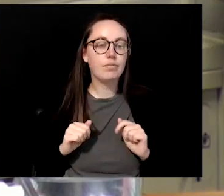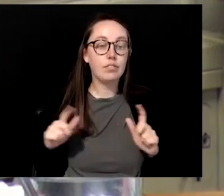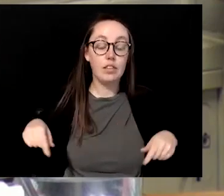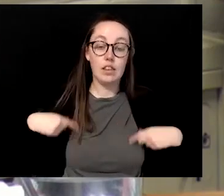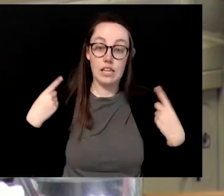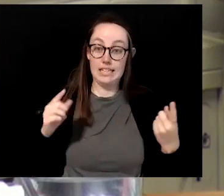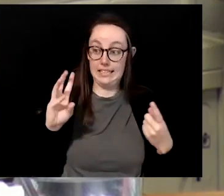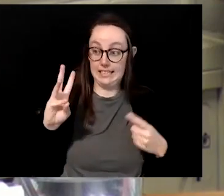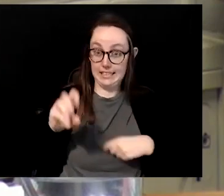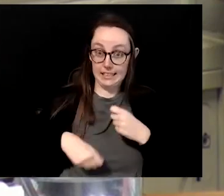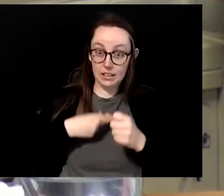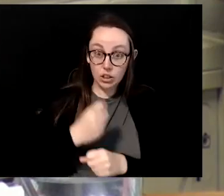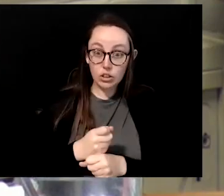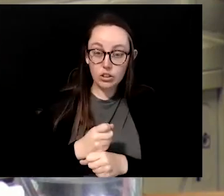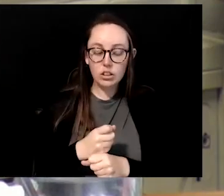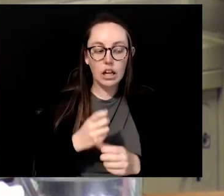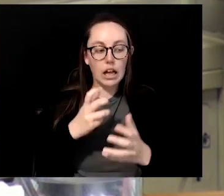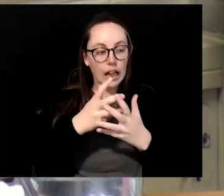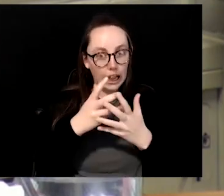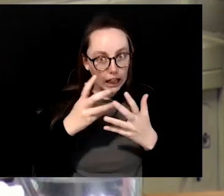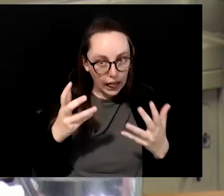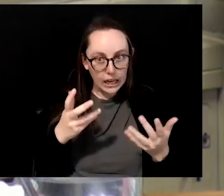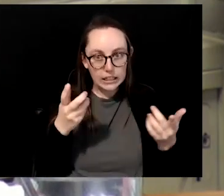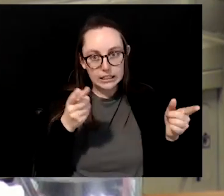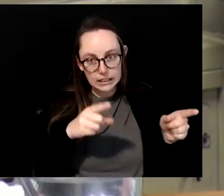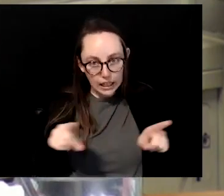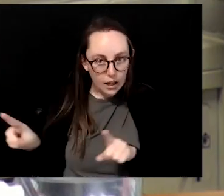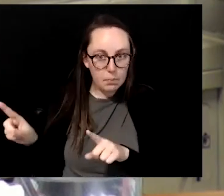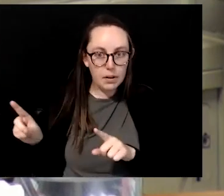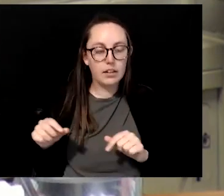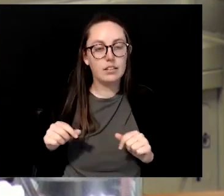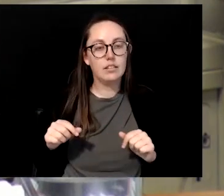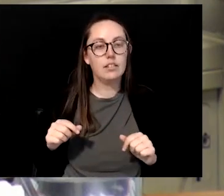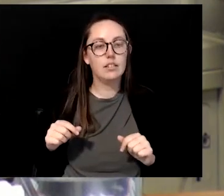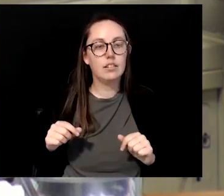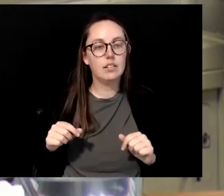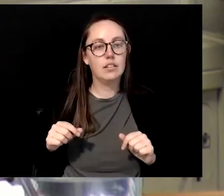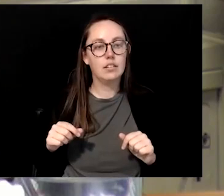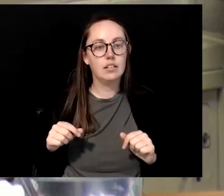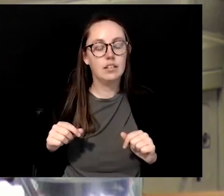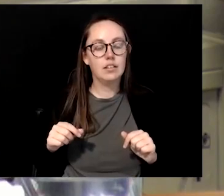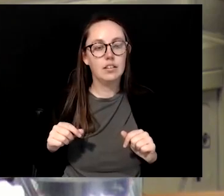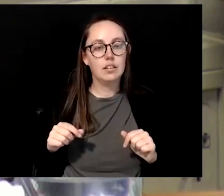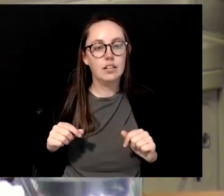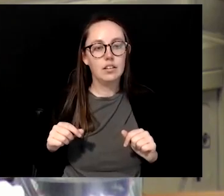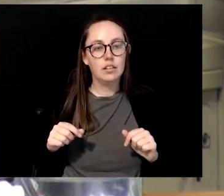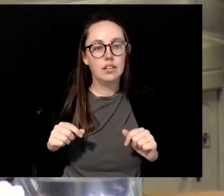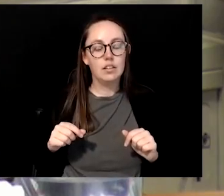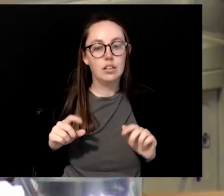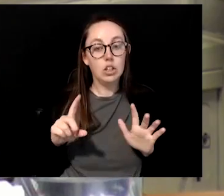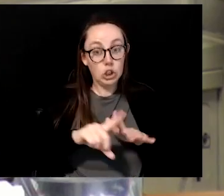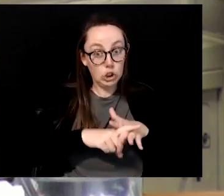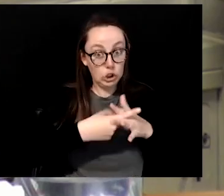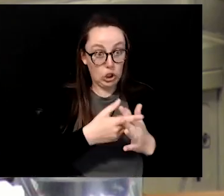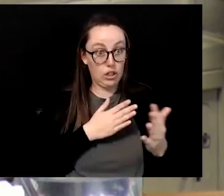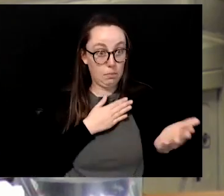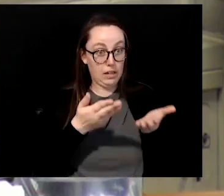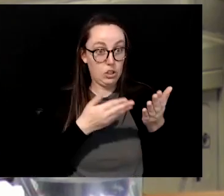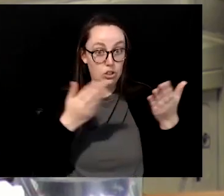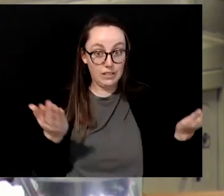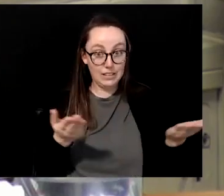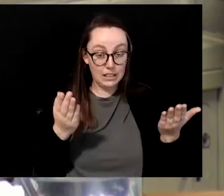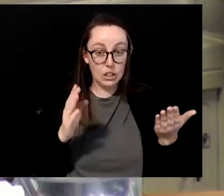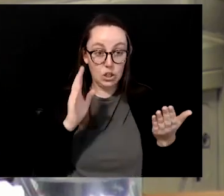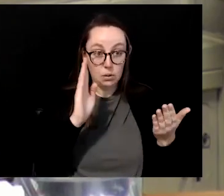years uh in a way I feel like beginning my service to Brattleboro in March of 2017 and